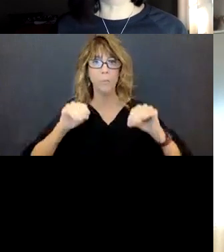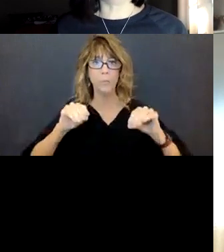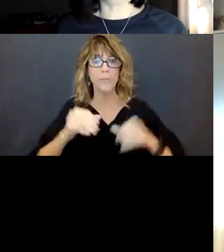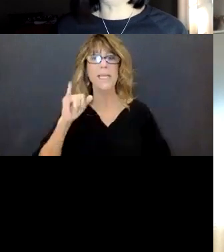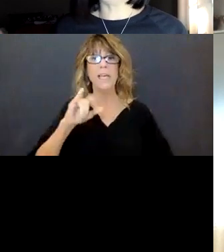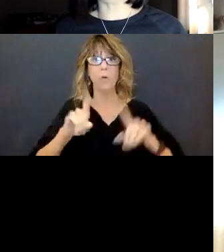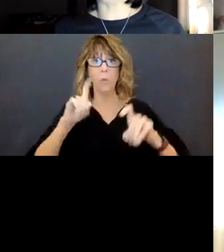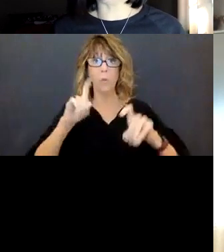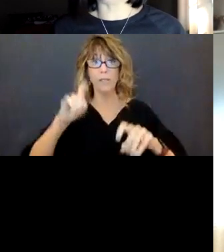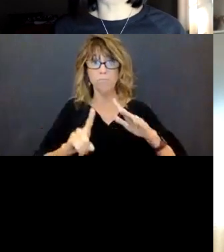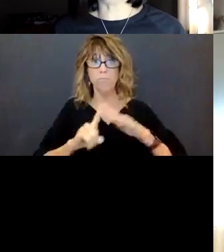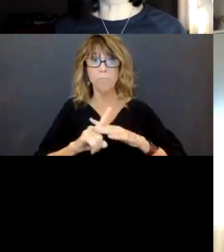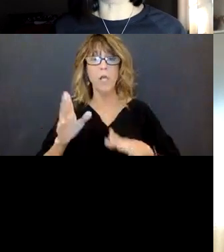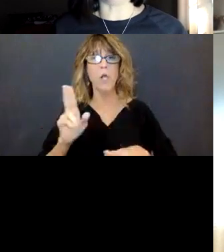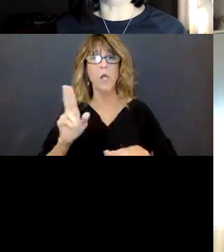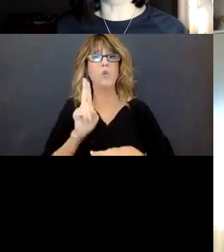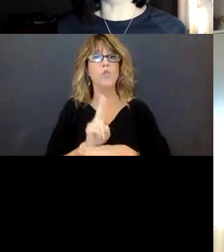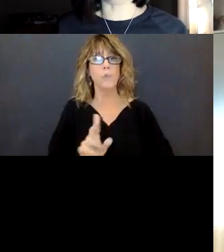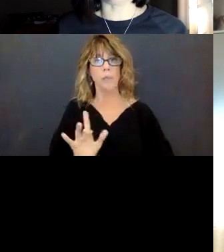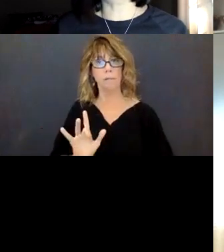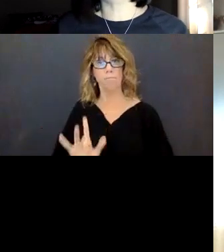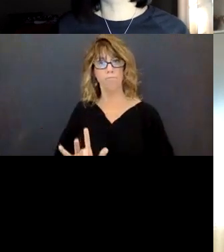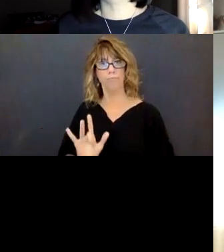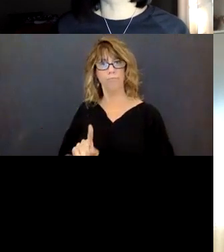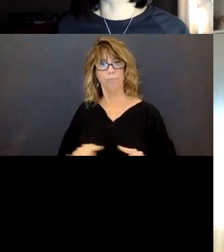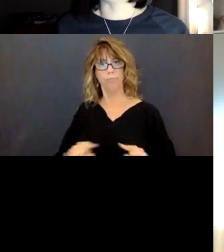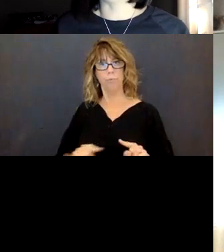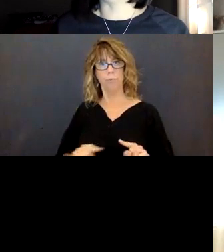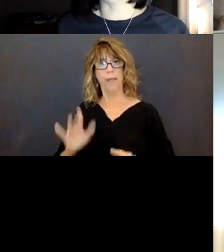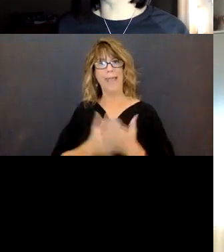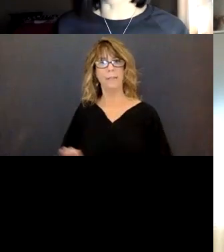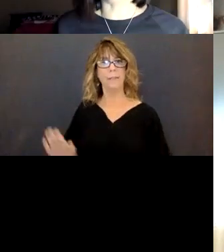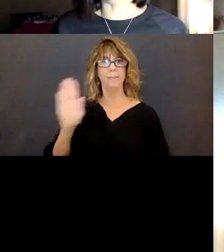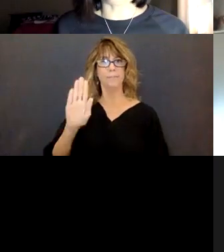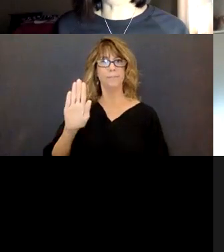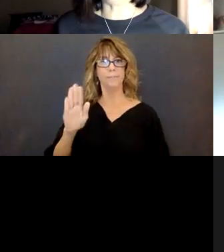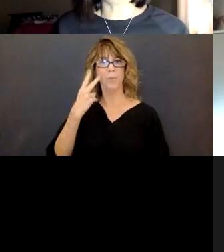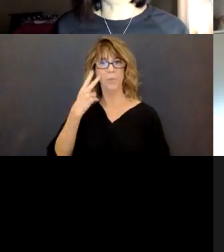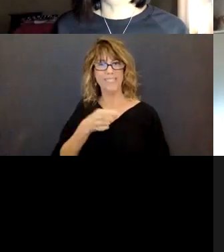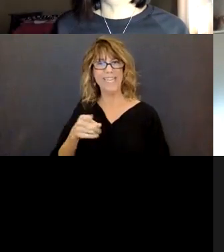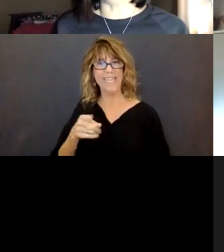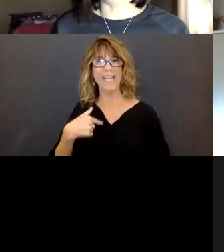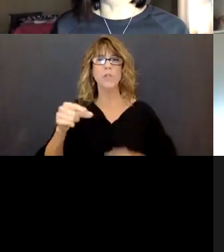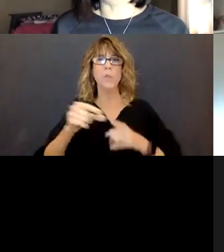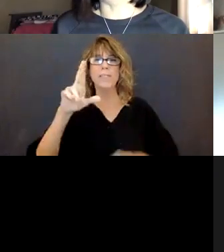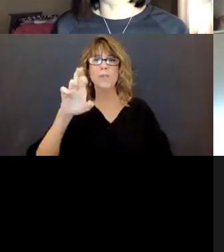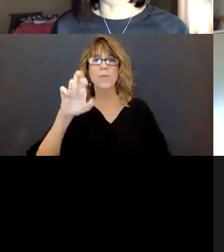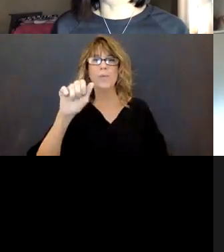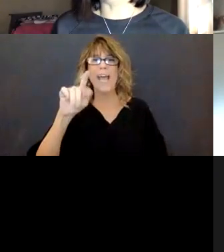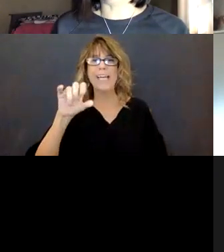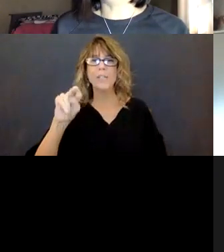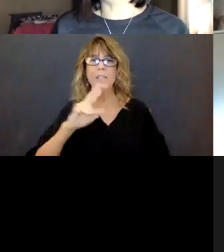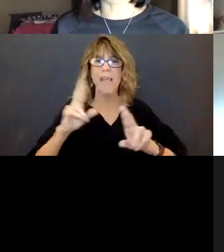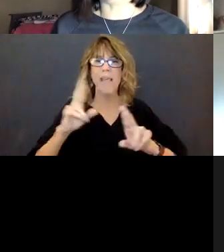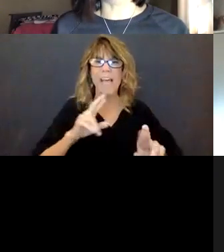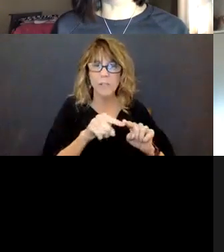question, please use the raise hand function at the bottom of your screen. You'll see it under the reactions button. We